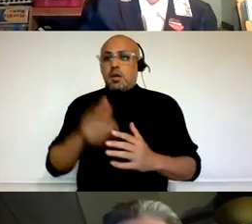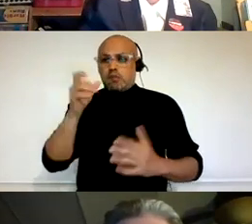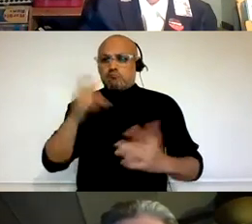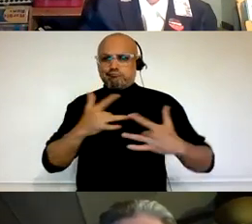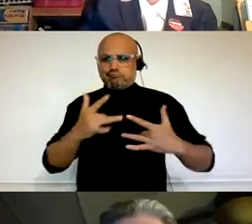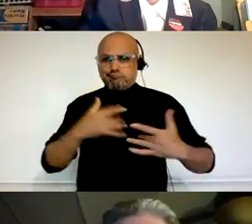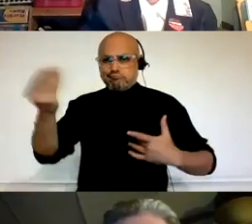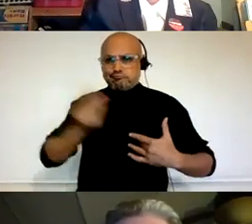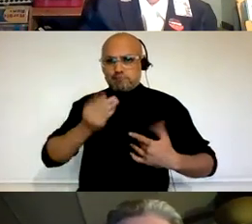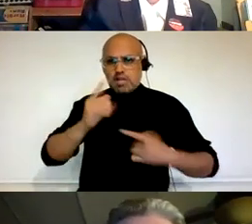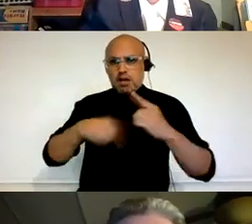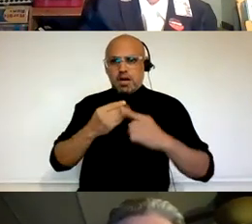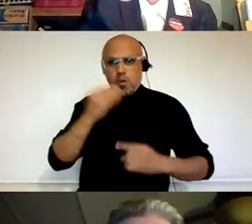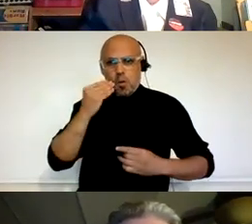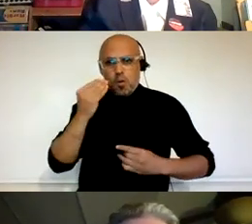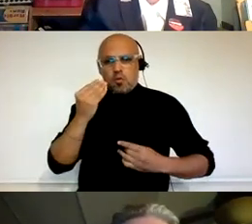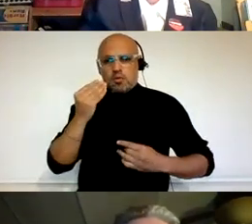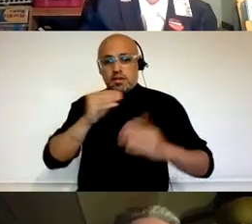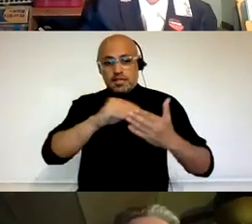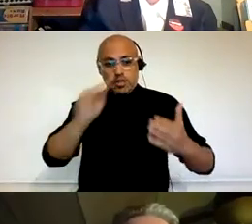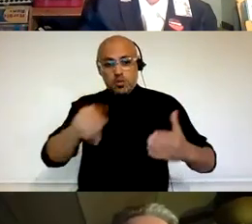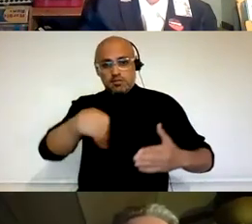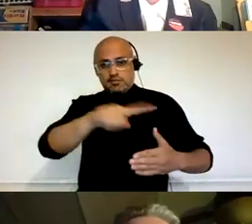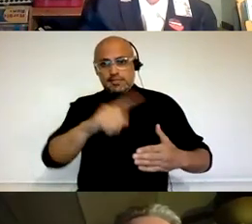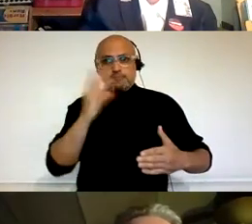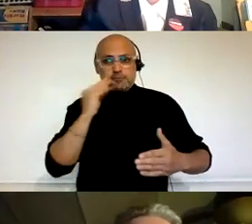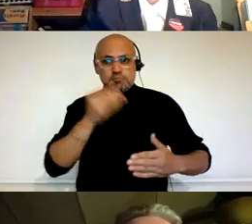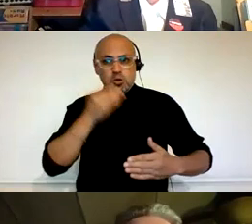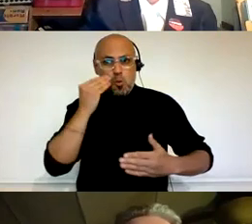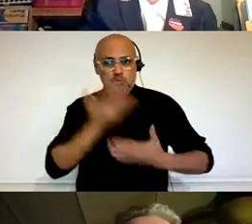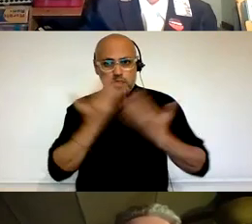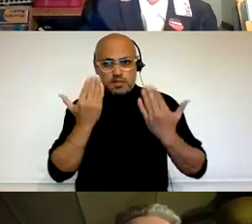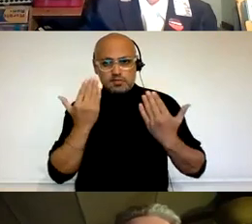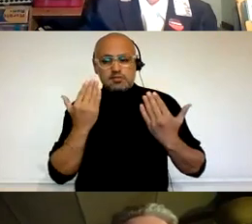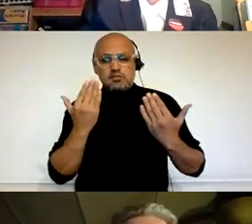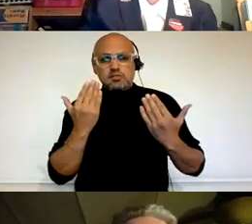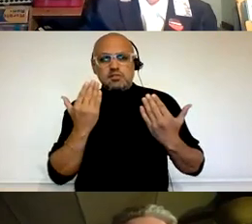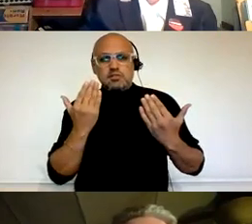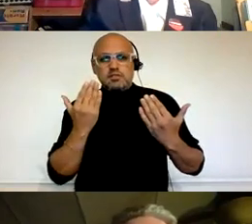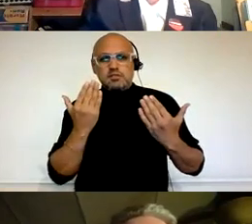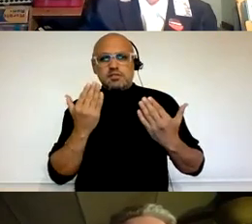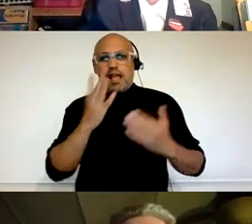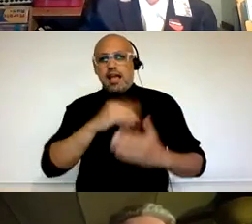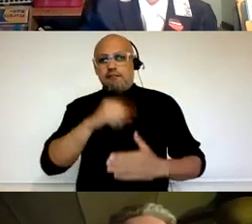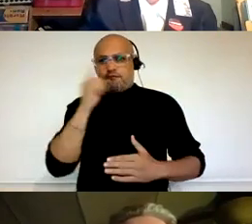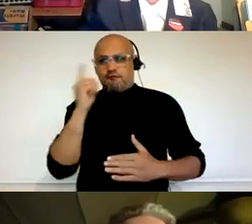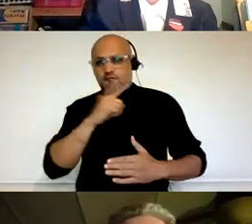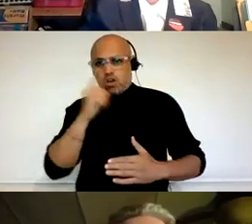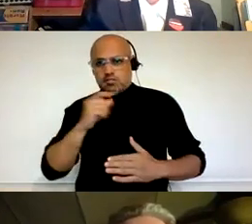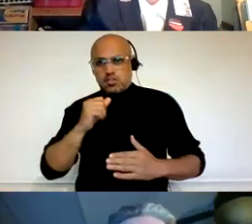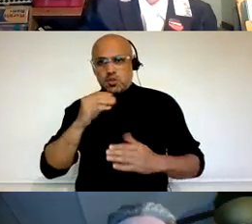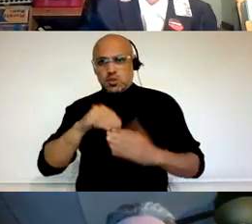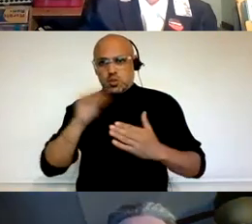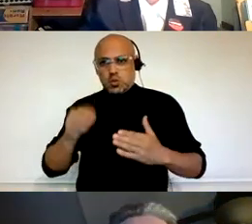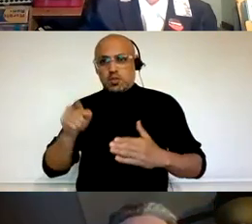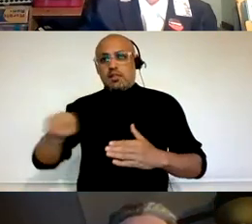the homeless, the students that are experiencing homelessness and foster students. They are and